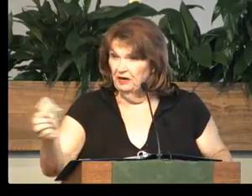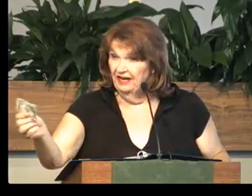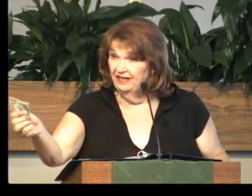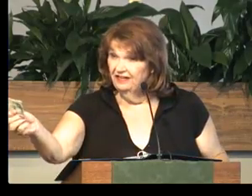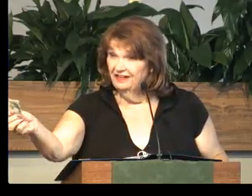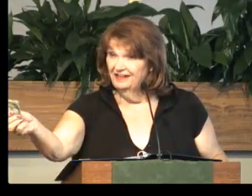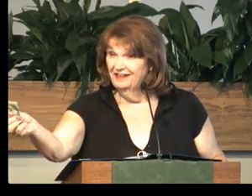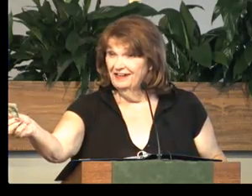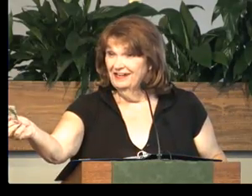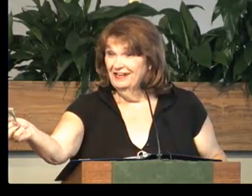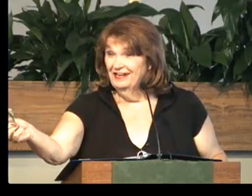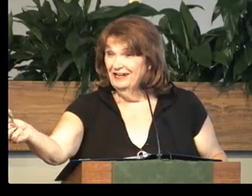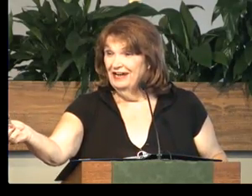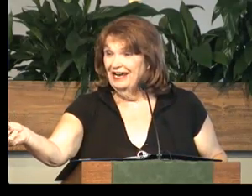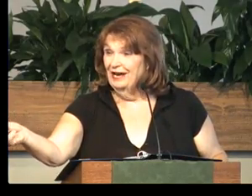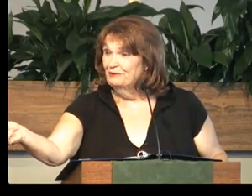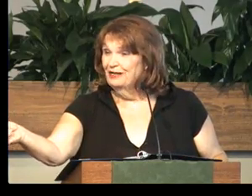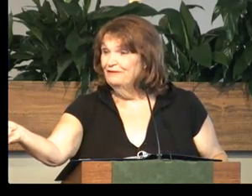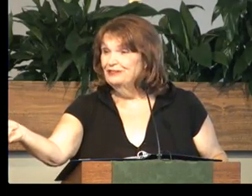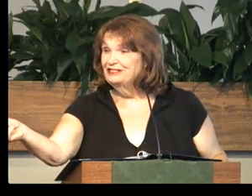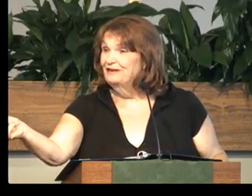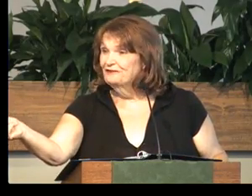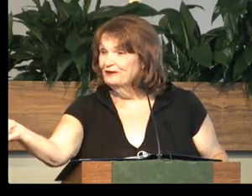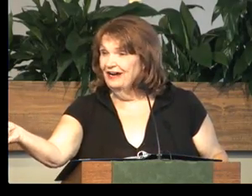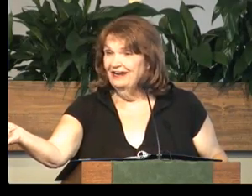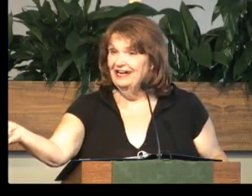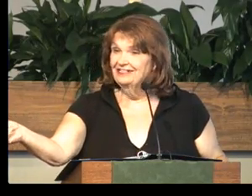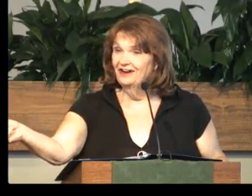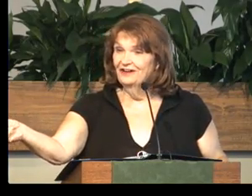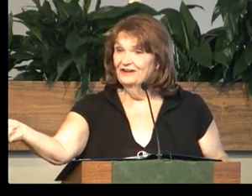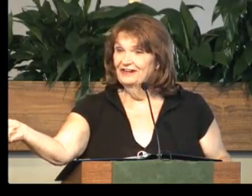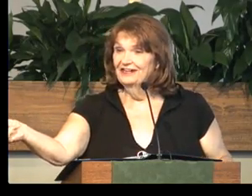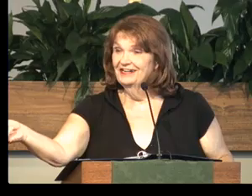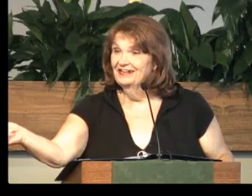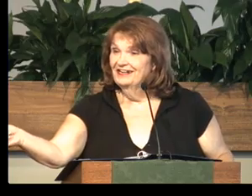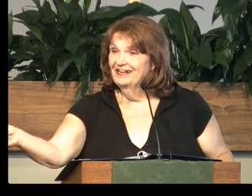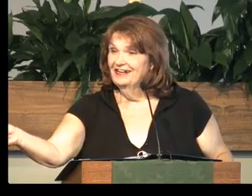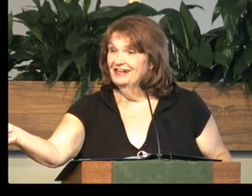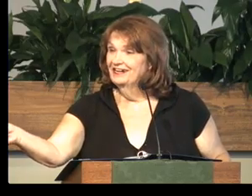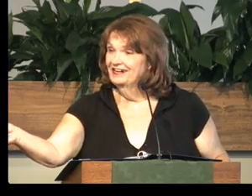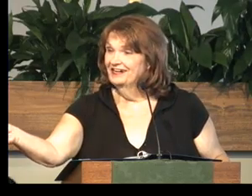for Maya, I can't believe you stiffed her out of that dollar.